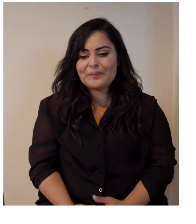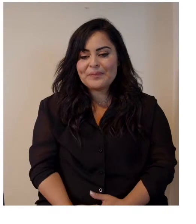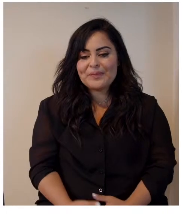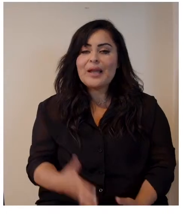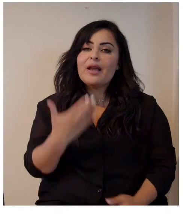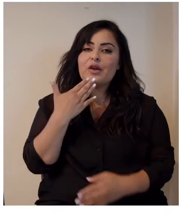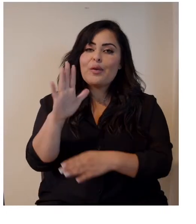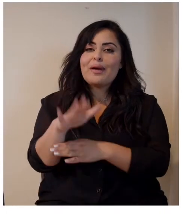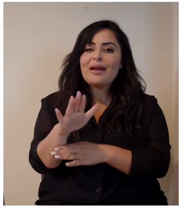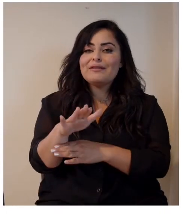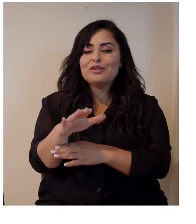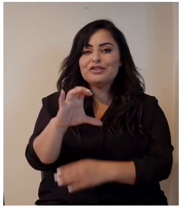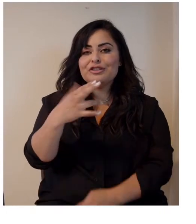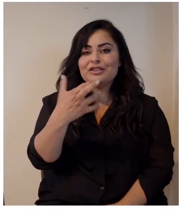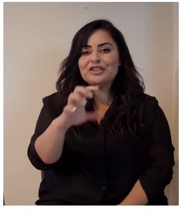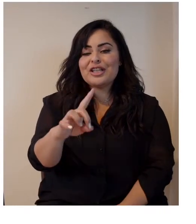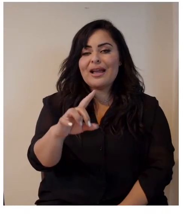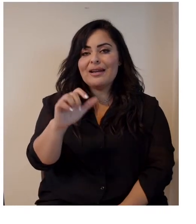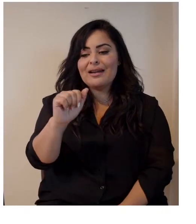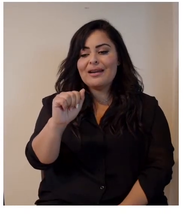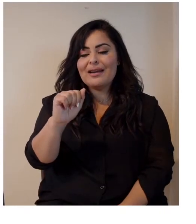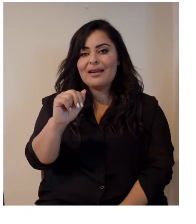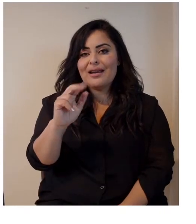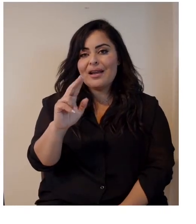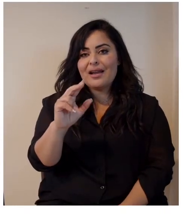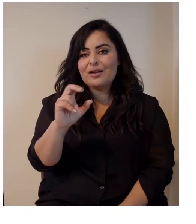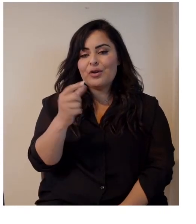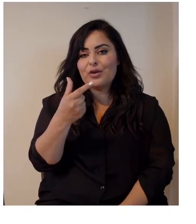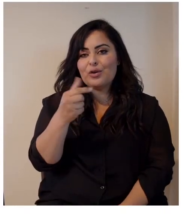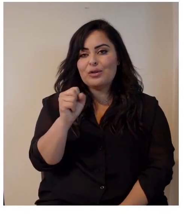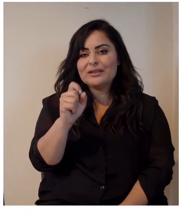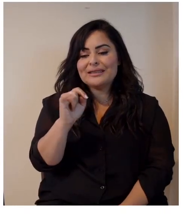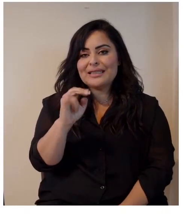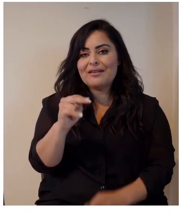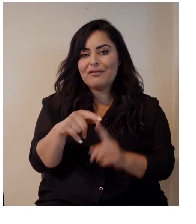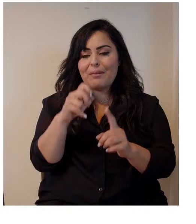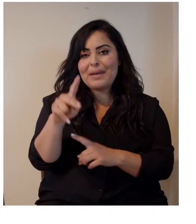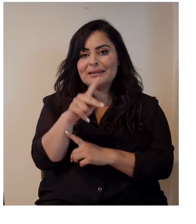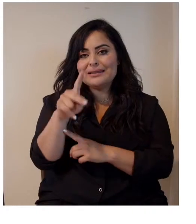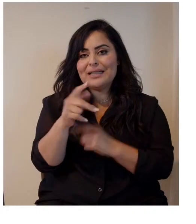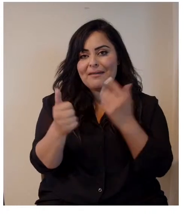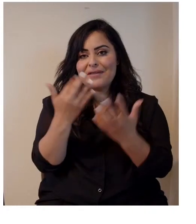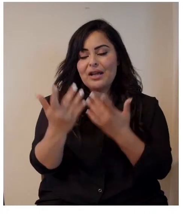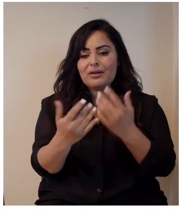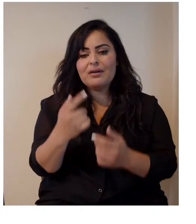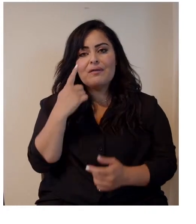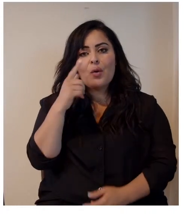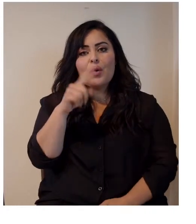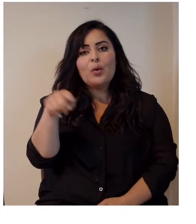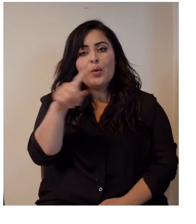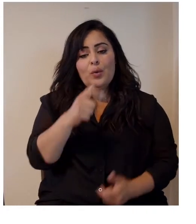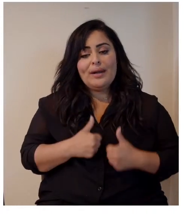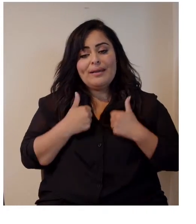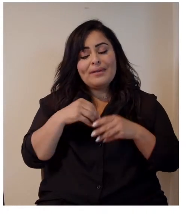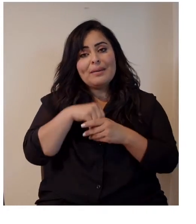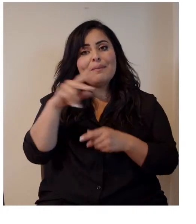Good afternoon, Chad Augustine with Pasadena Fire. For my Pasadena residents, it's important to remember that many cities